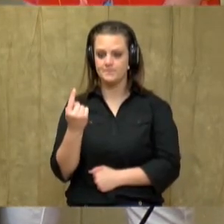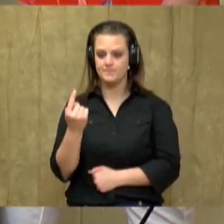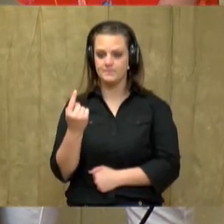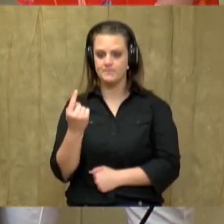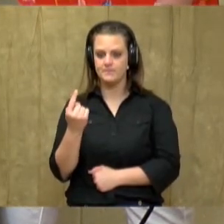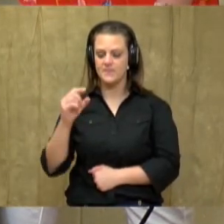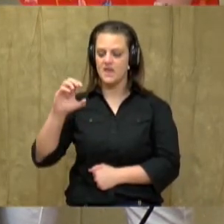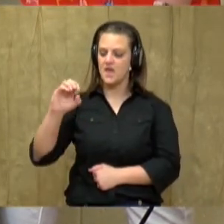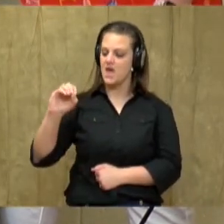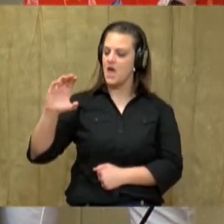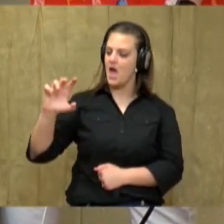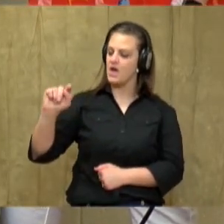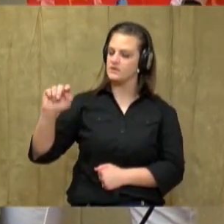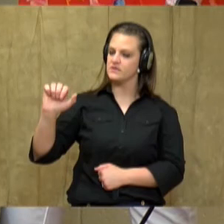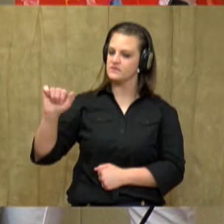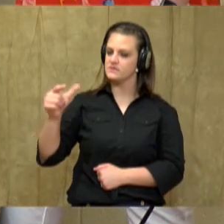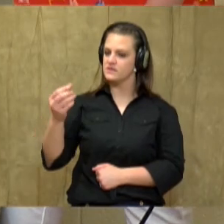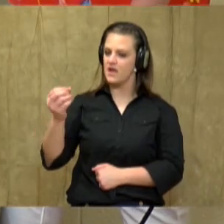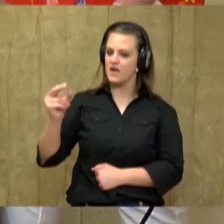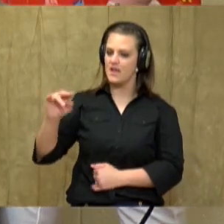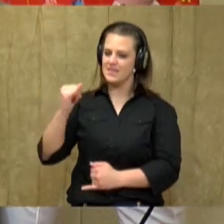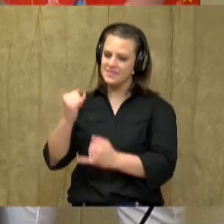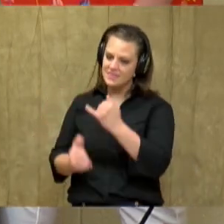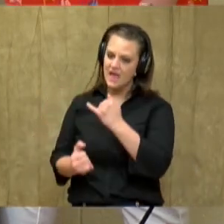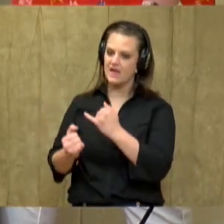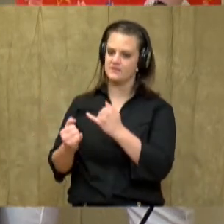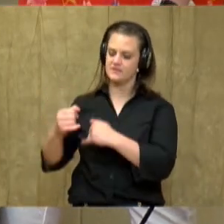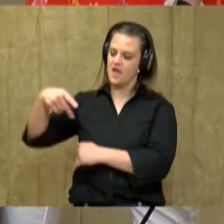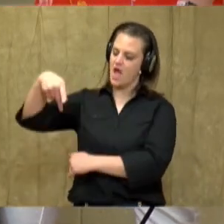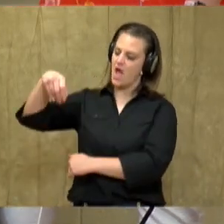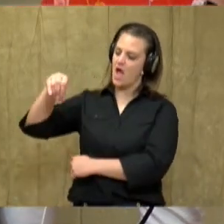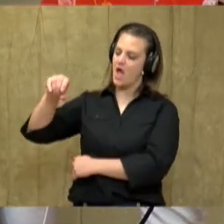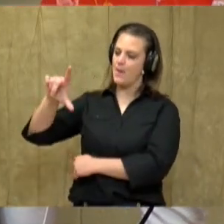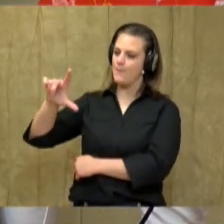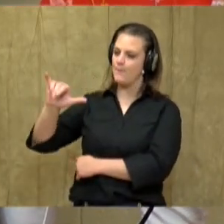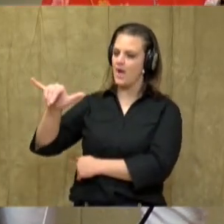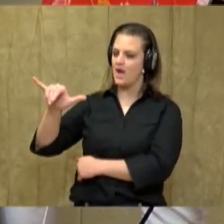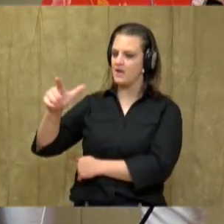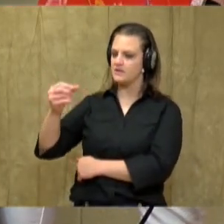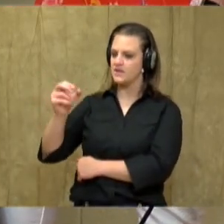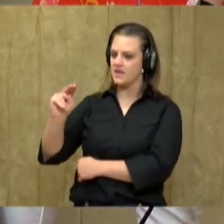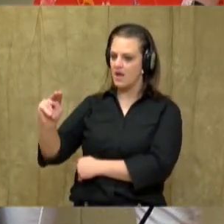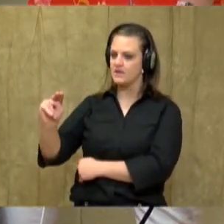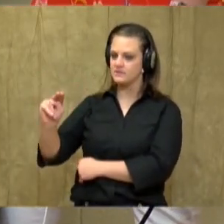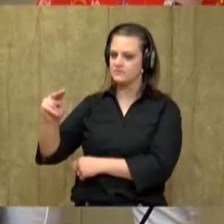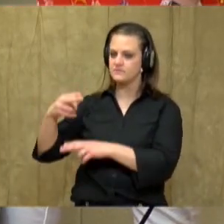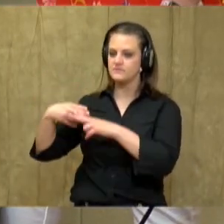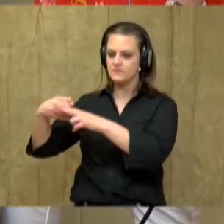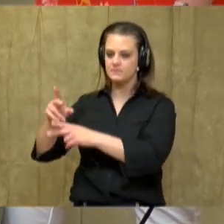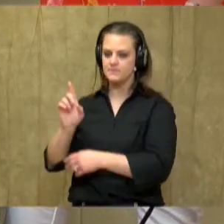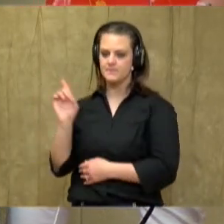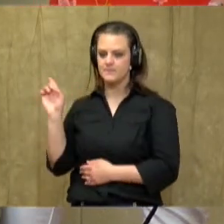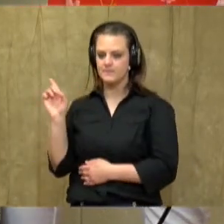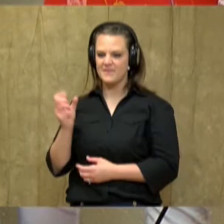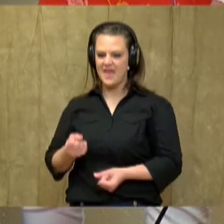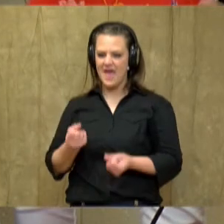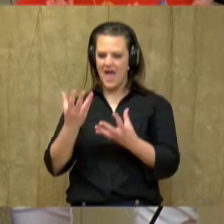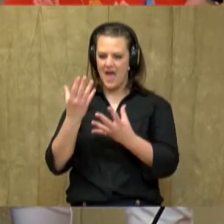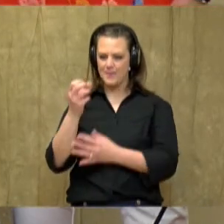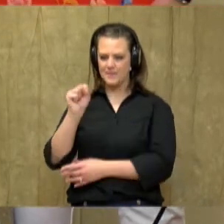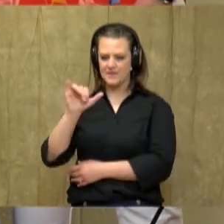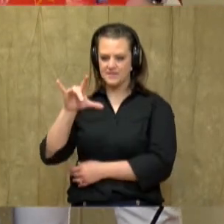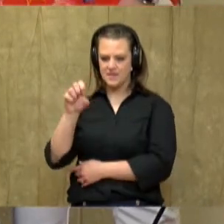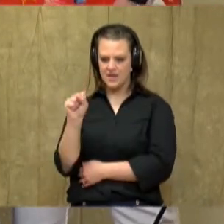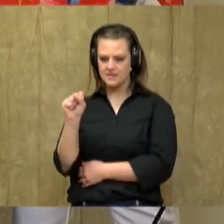we're going to talk about our last polygon is an octagon. All right, how many sides does an octagon